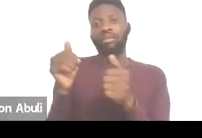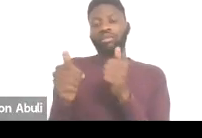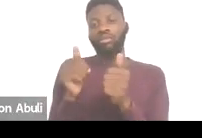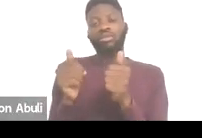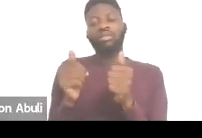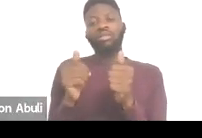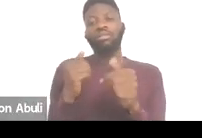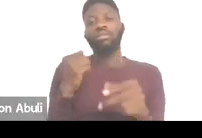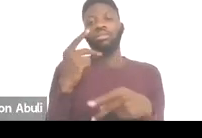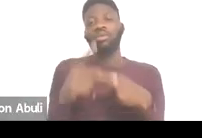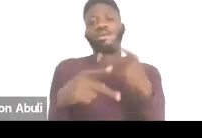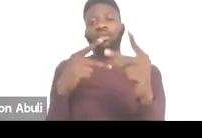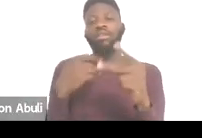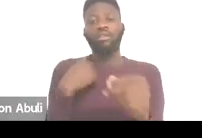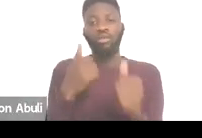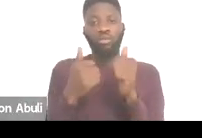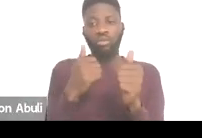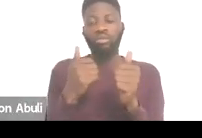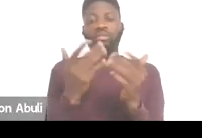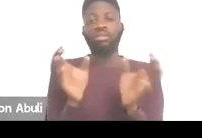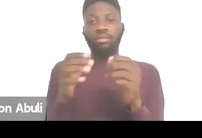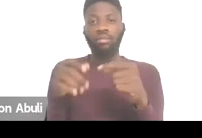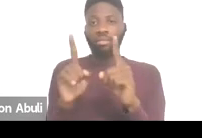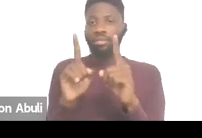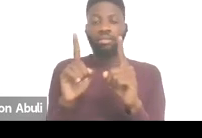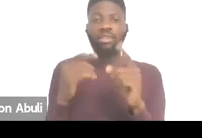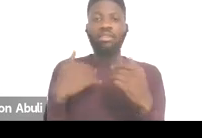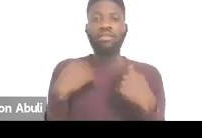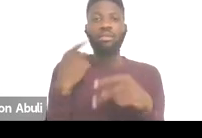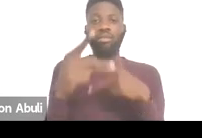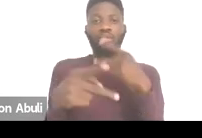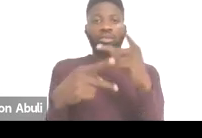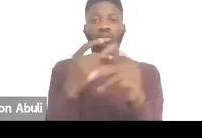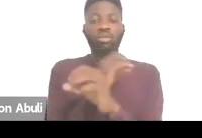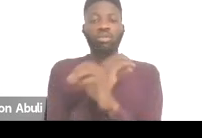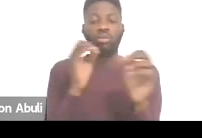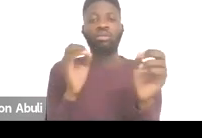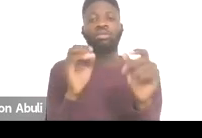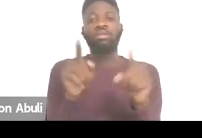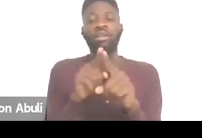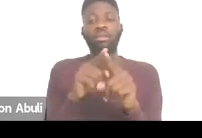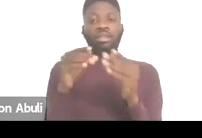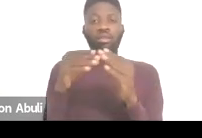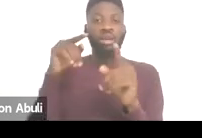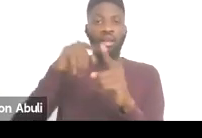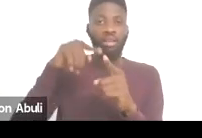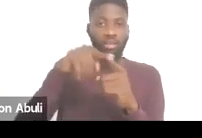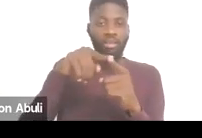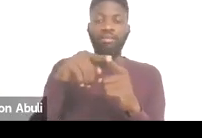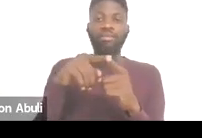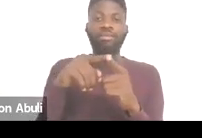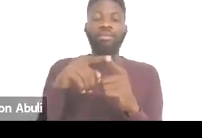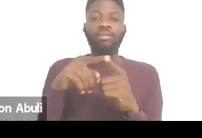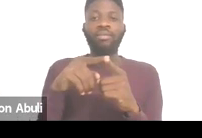this company? If the company itself does not have a procedure and this sexual harassment, then you